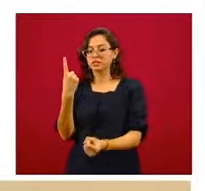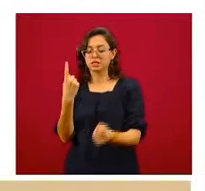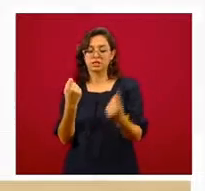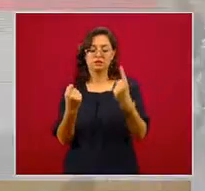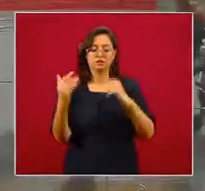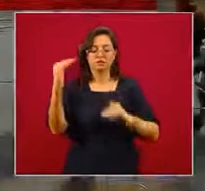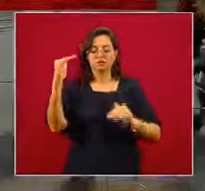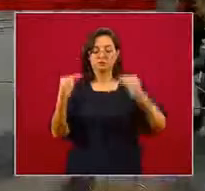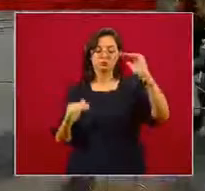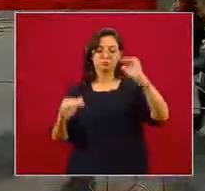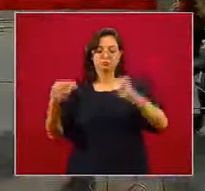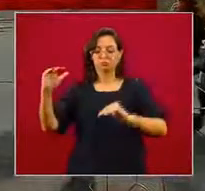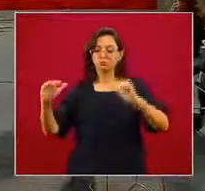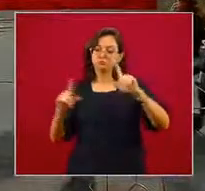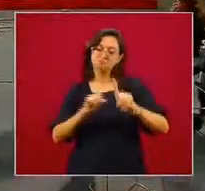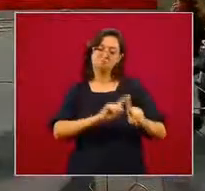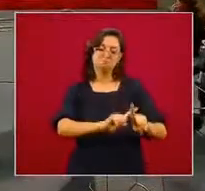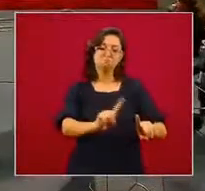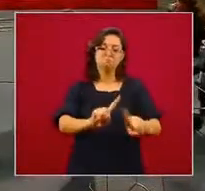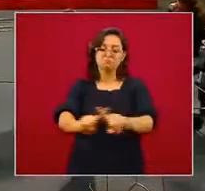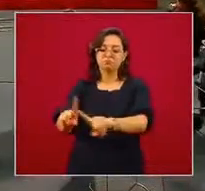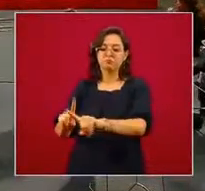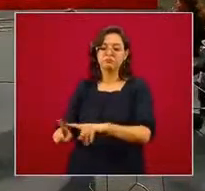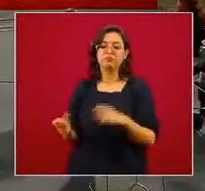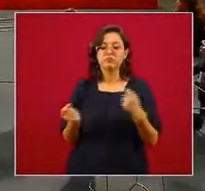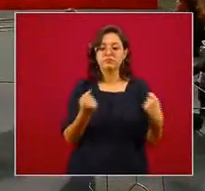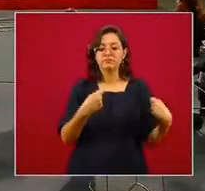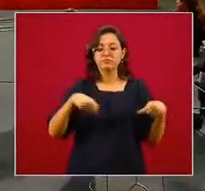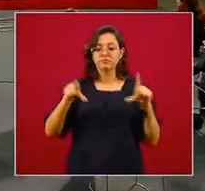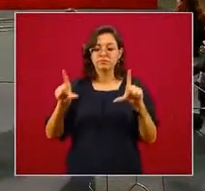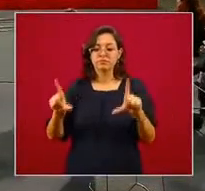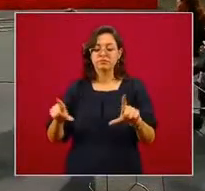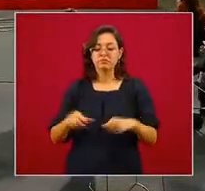differences when we establish the comparison.